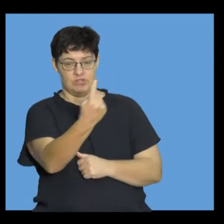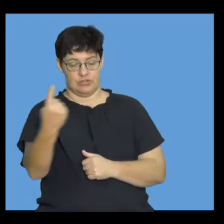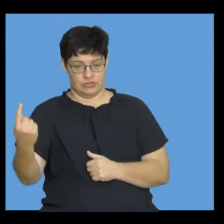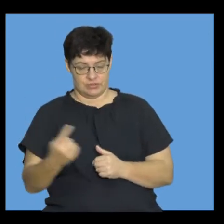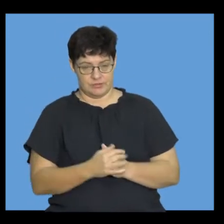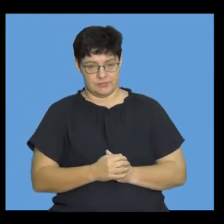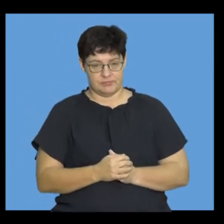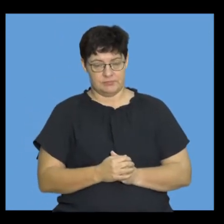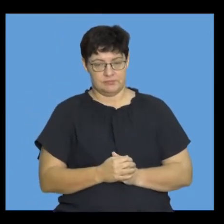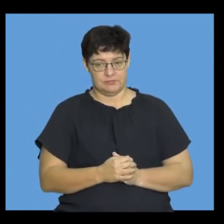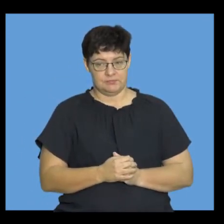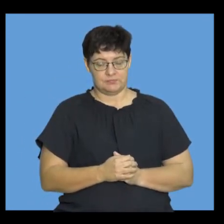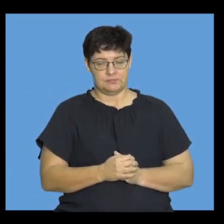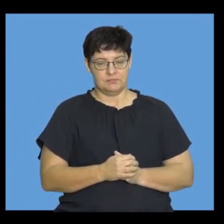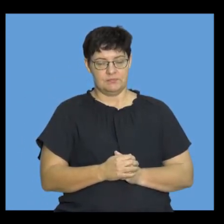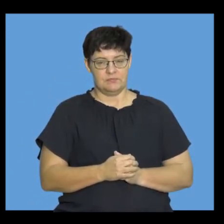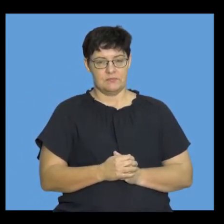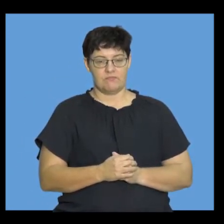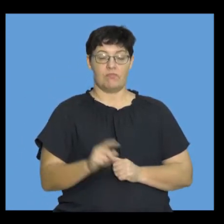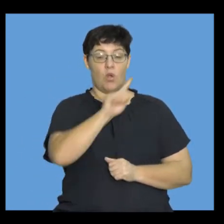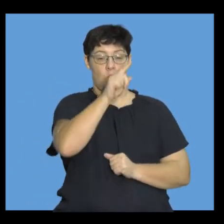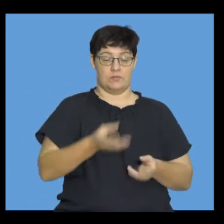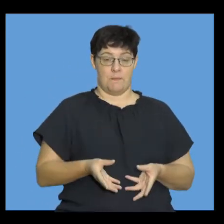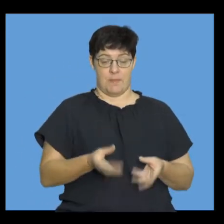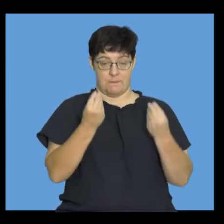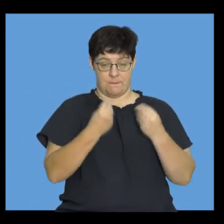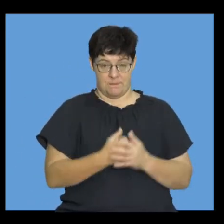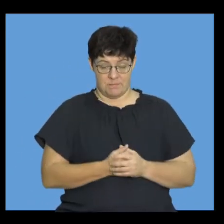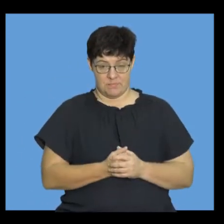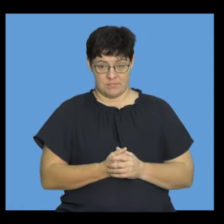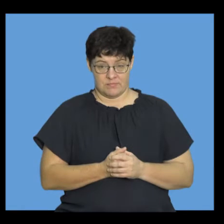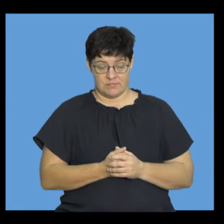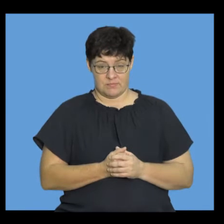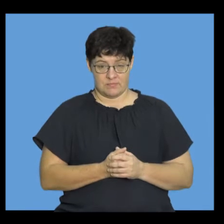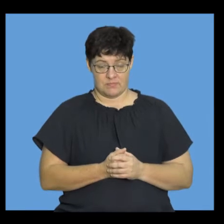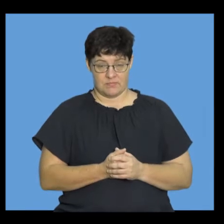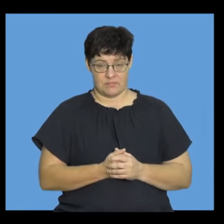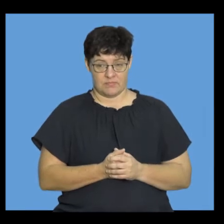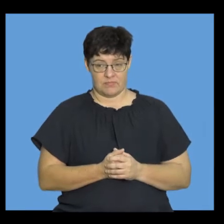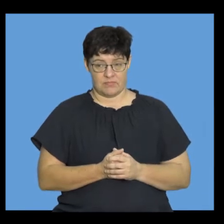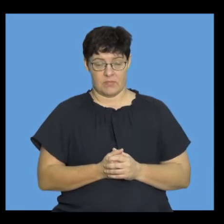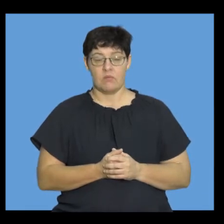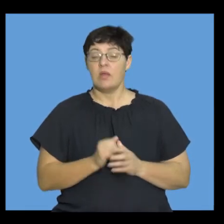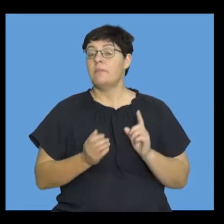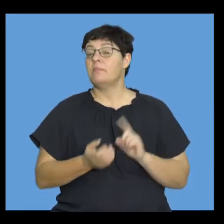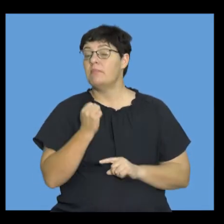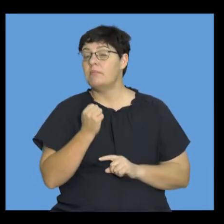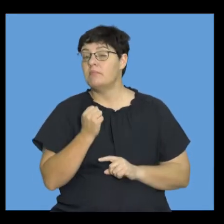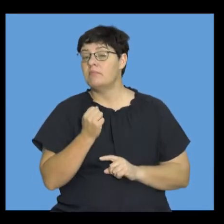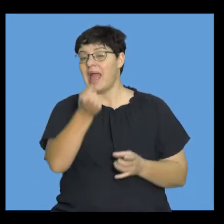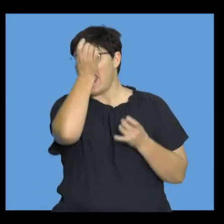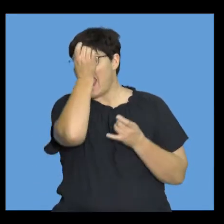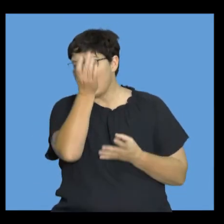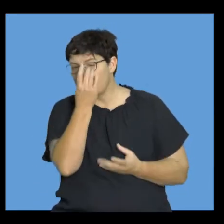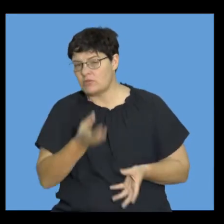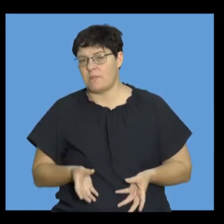So, if this is the question that we have, again, let's ascertain what information do